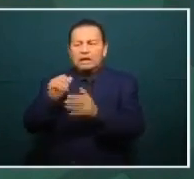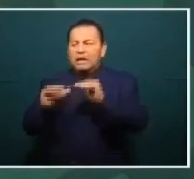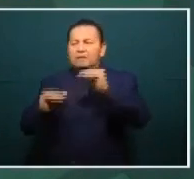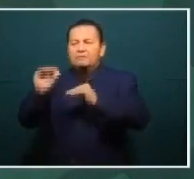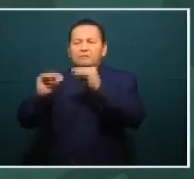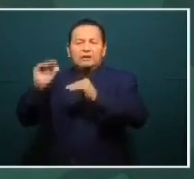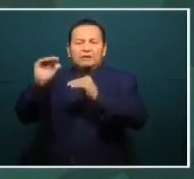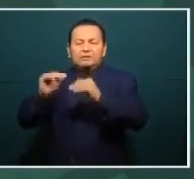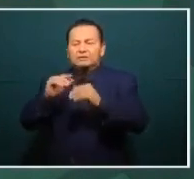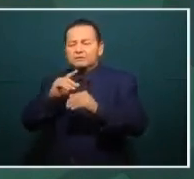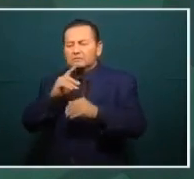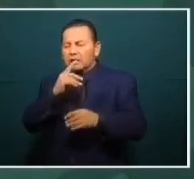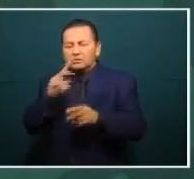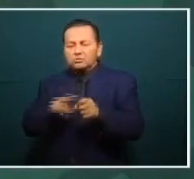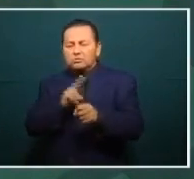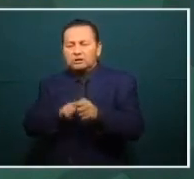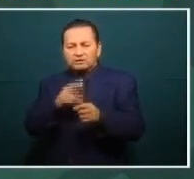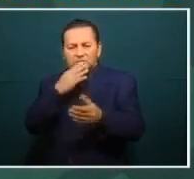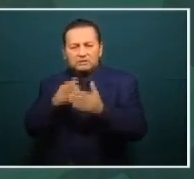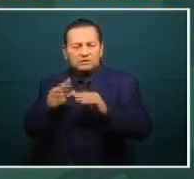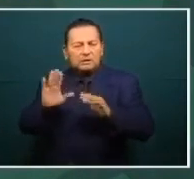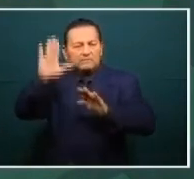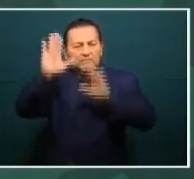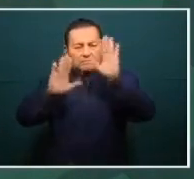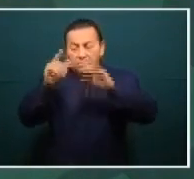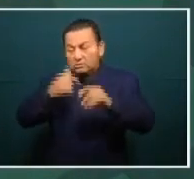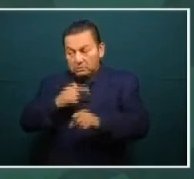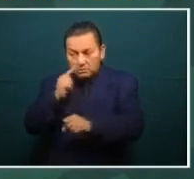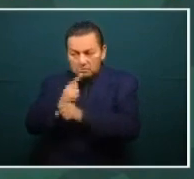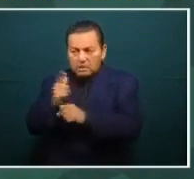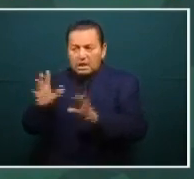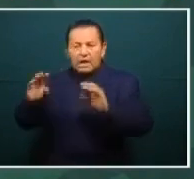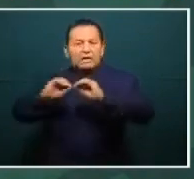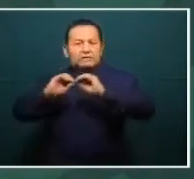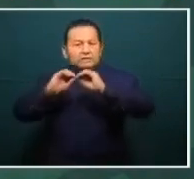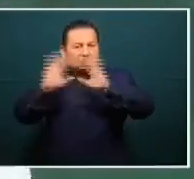because you don't require an absolute majority, just a simple majority.